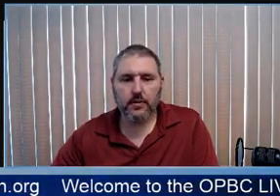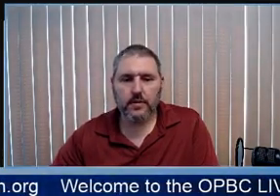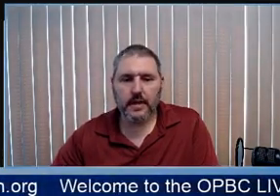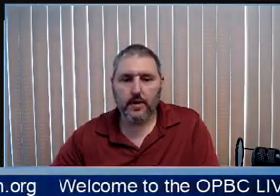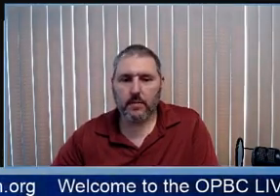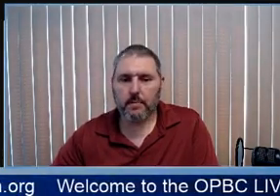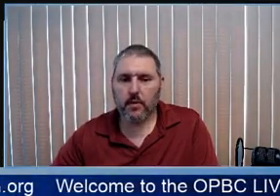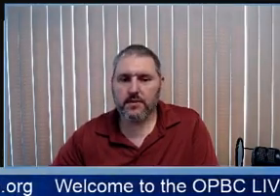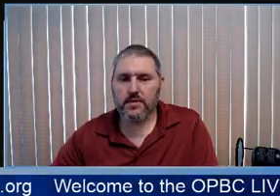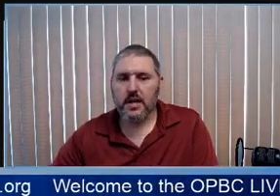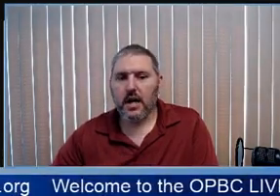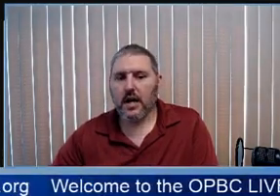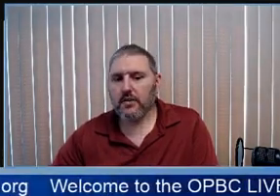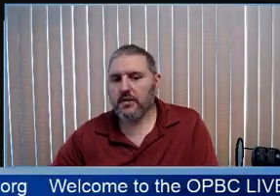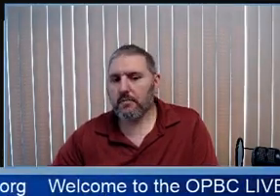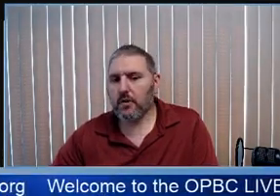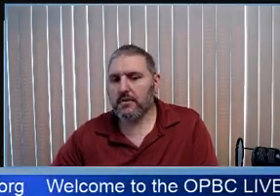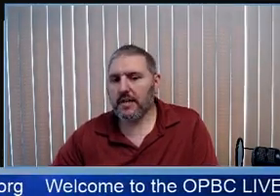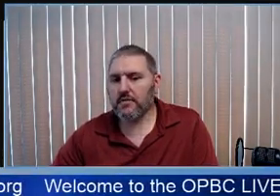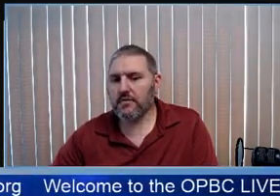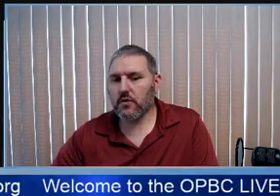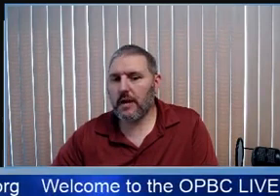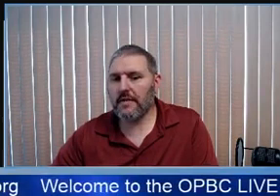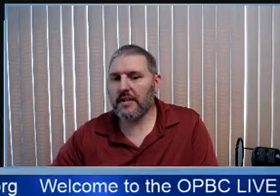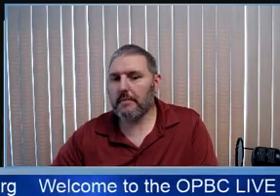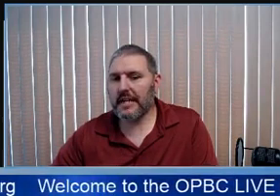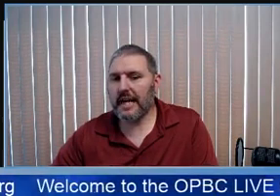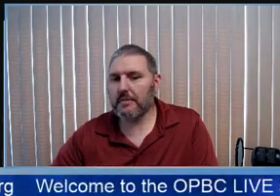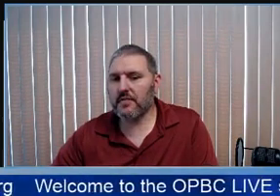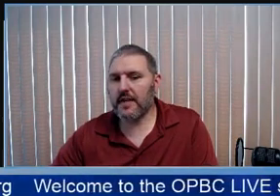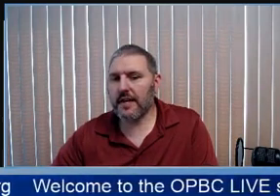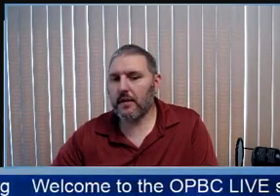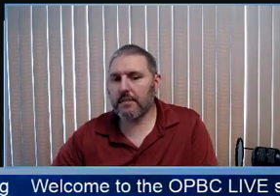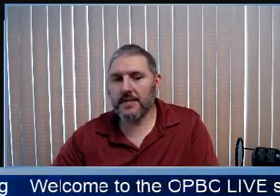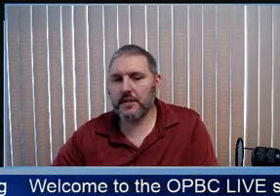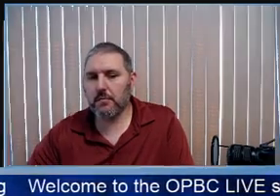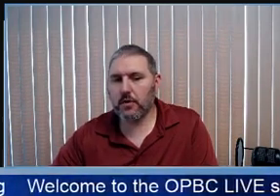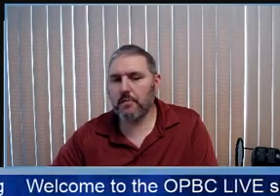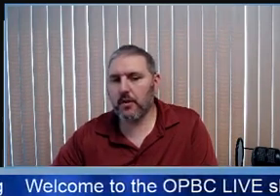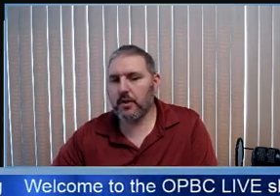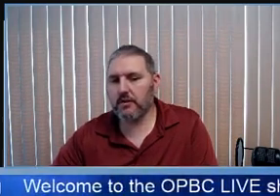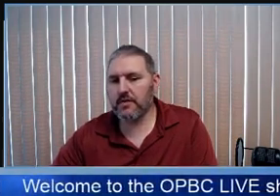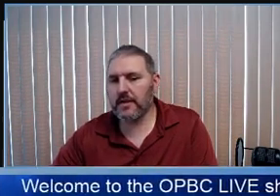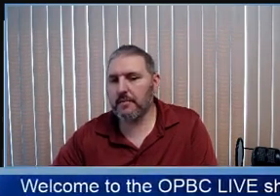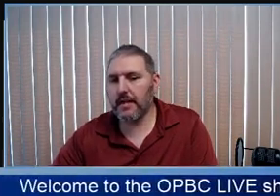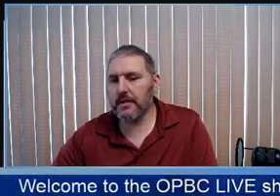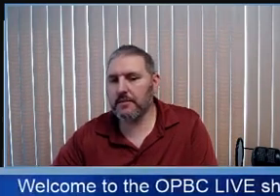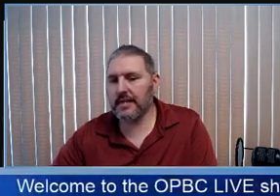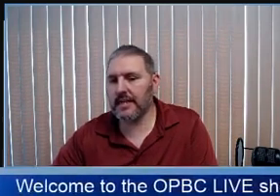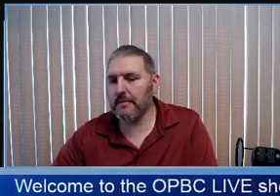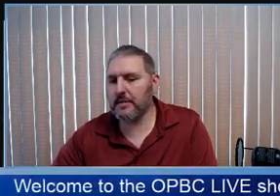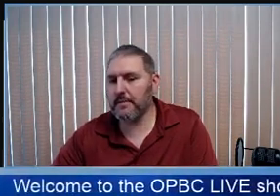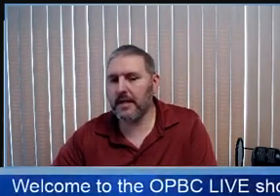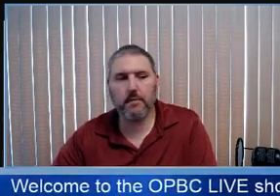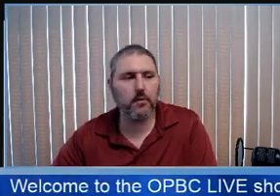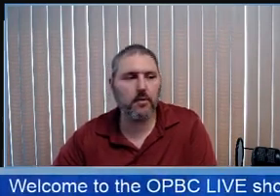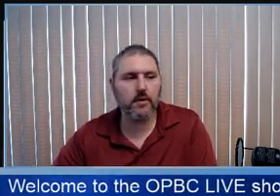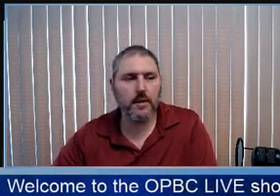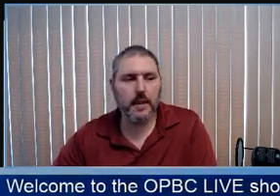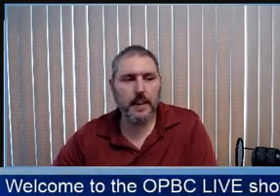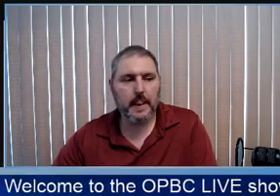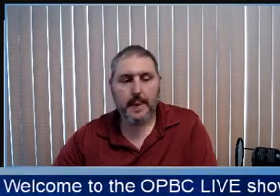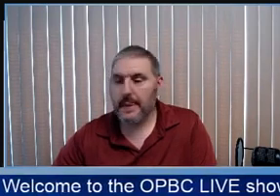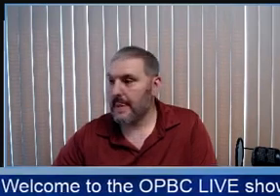Kyle Hooten here reports hundreds of protesters are arriving in Minneapolis via airplane this morning per a close friend of mine who was at the MSP